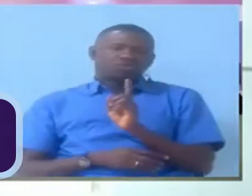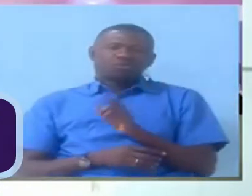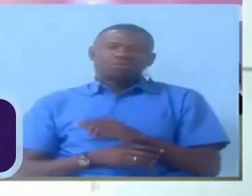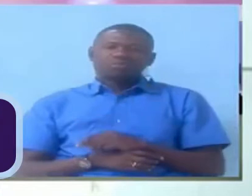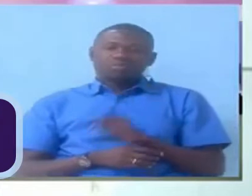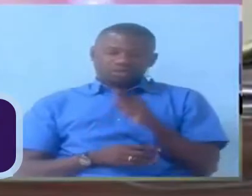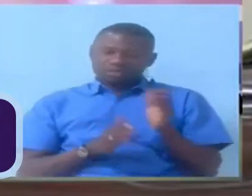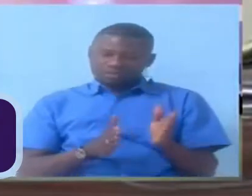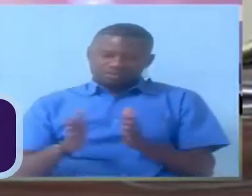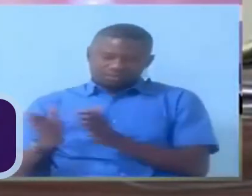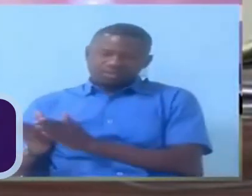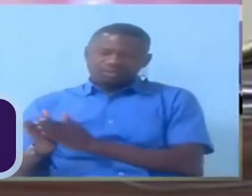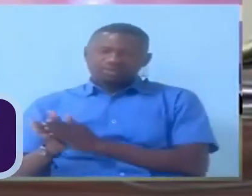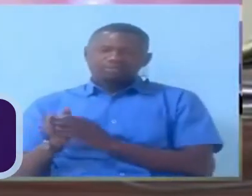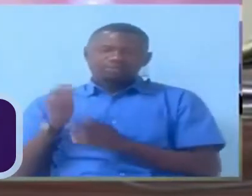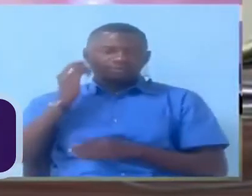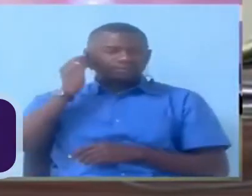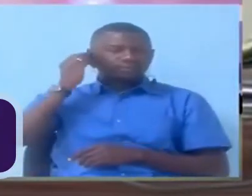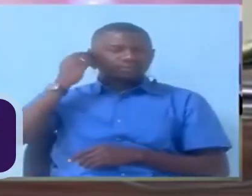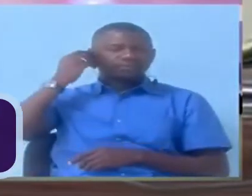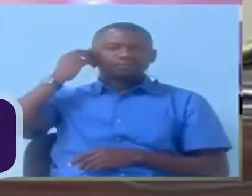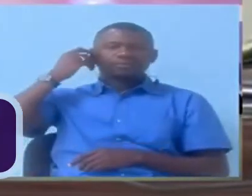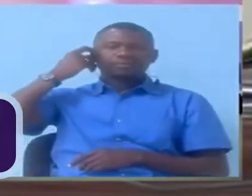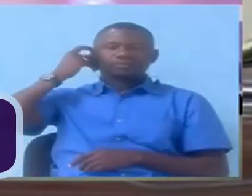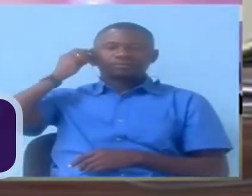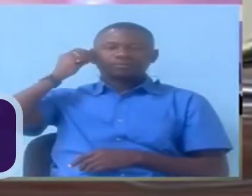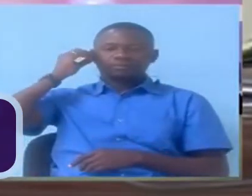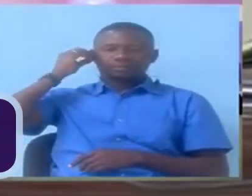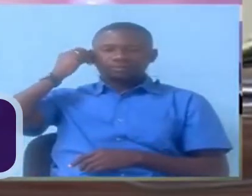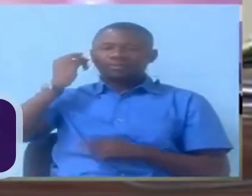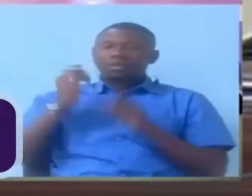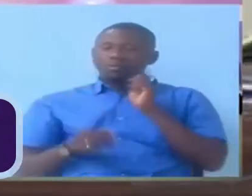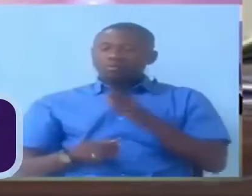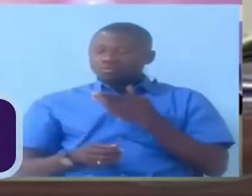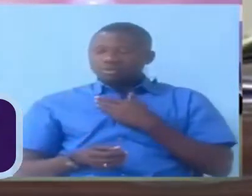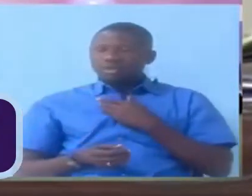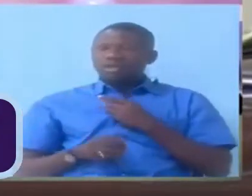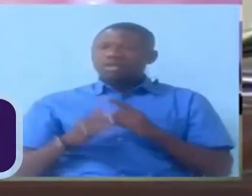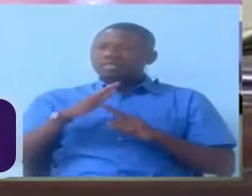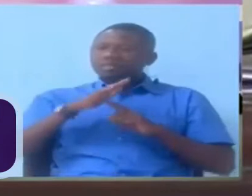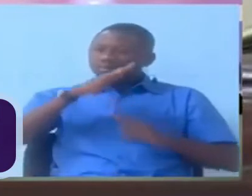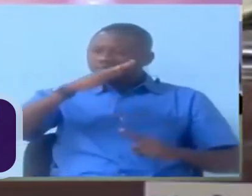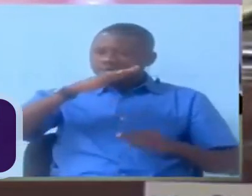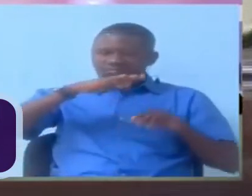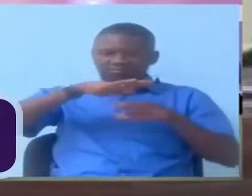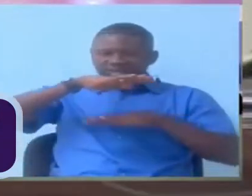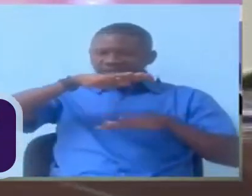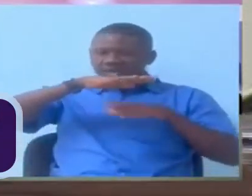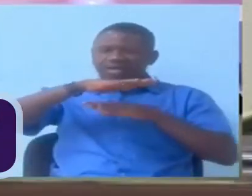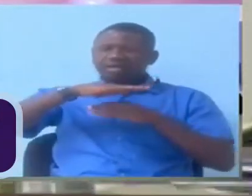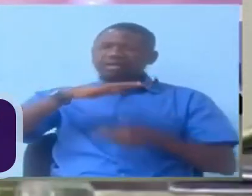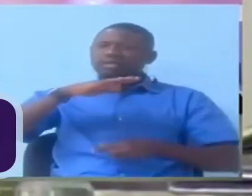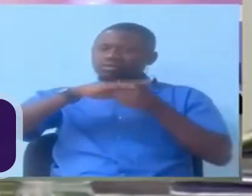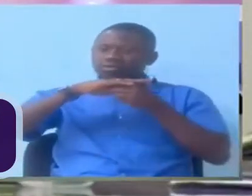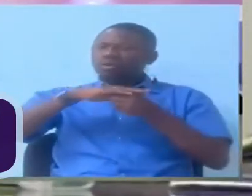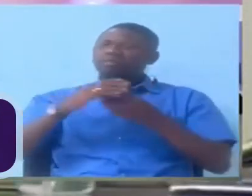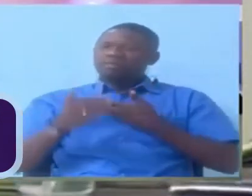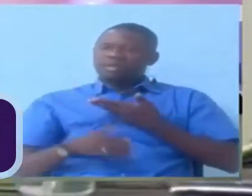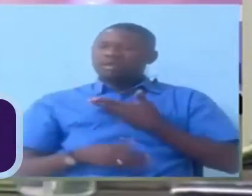isulata londo men anyatare mo soto were selected and made officers. Ikolle tombong yeke